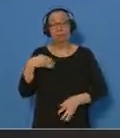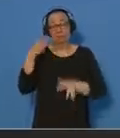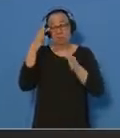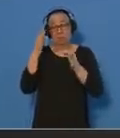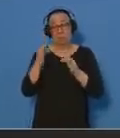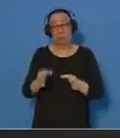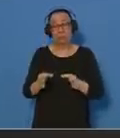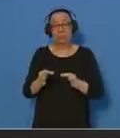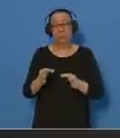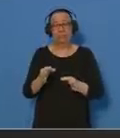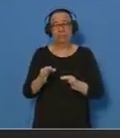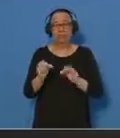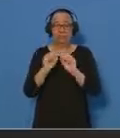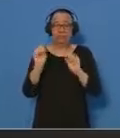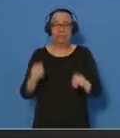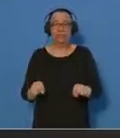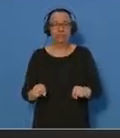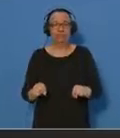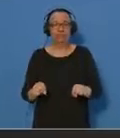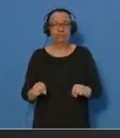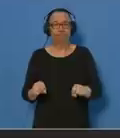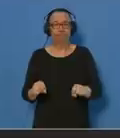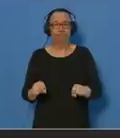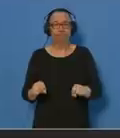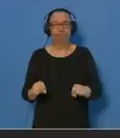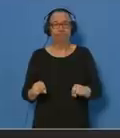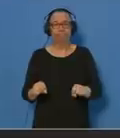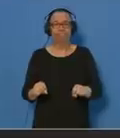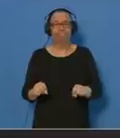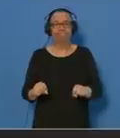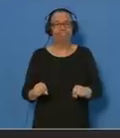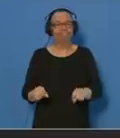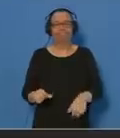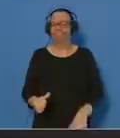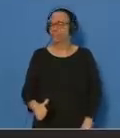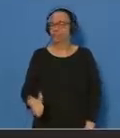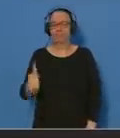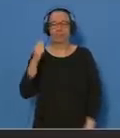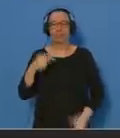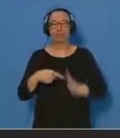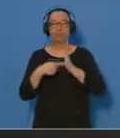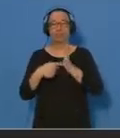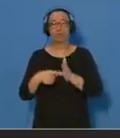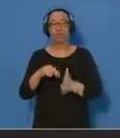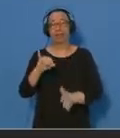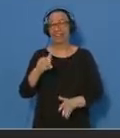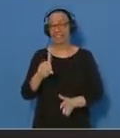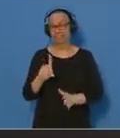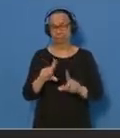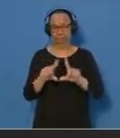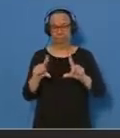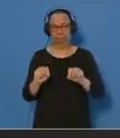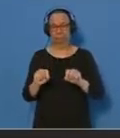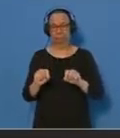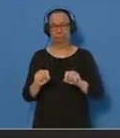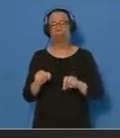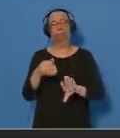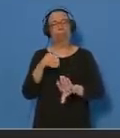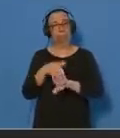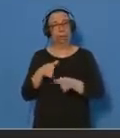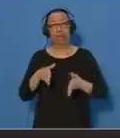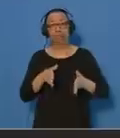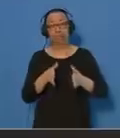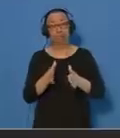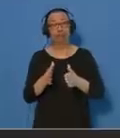system was refused to present ID today at a road checkpoint,